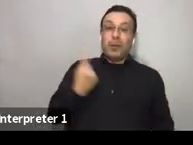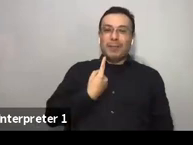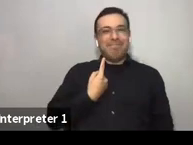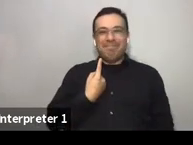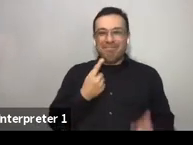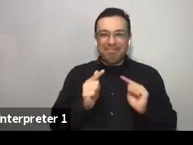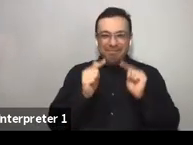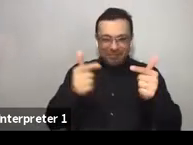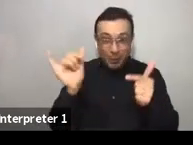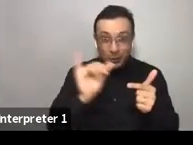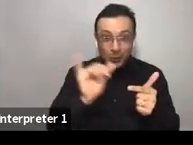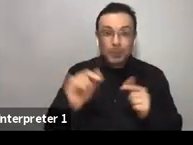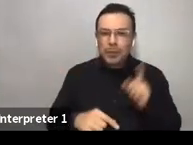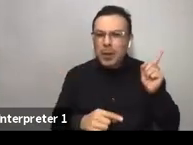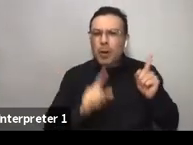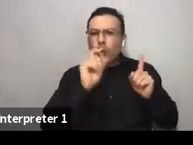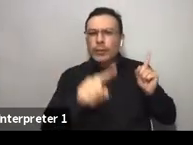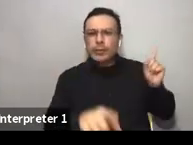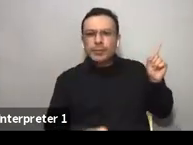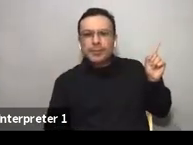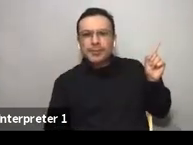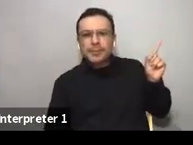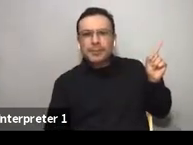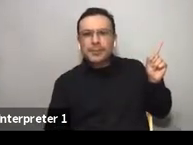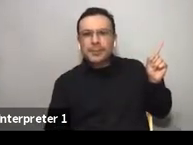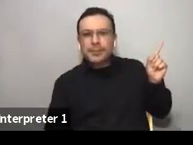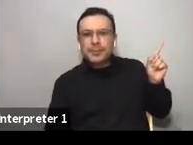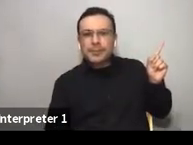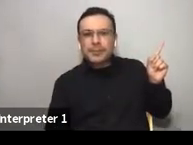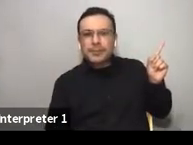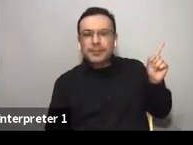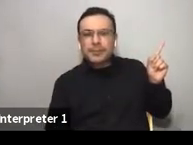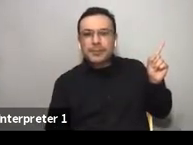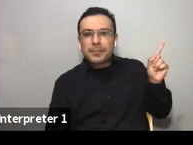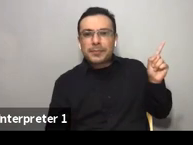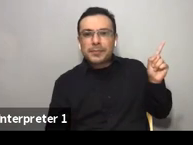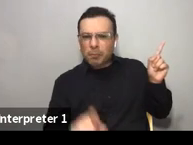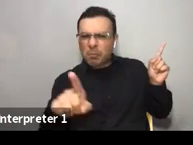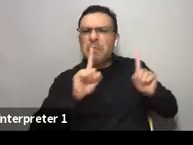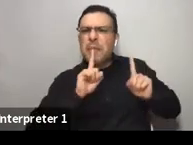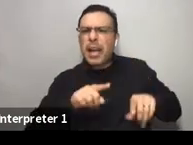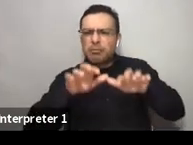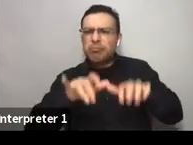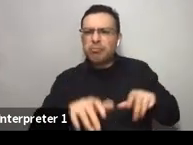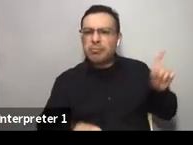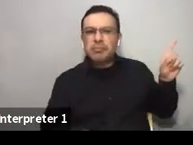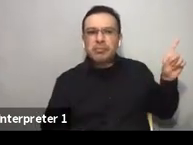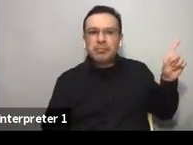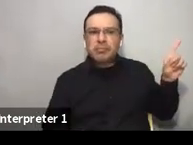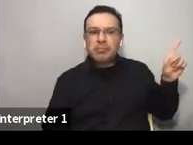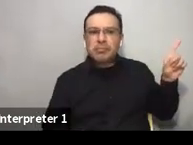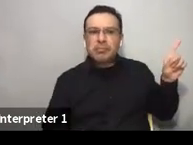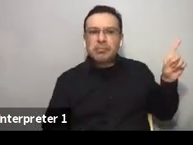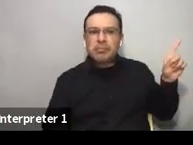privacy important to victims? If you could put in the chat some of the reasons that you